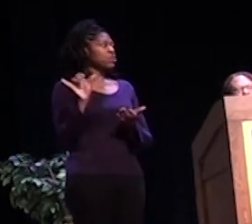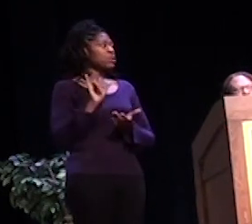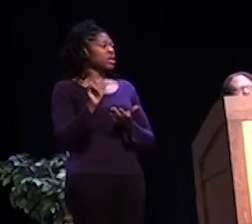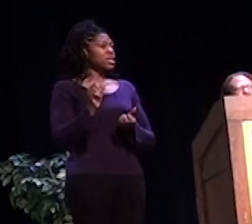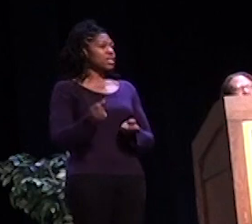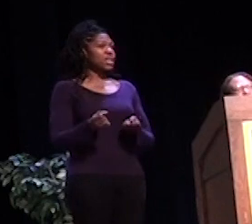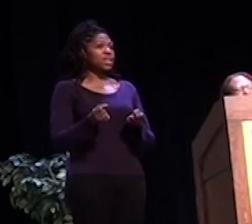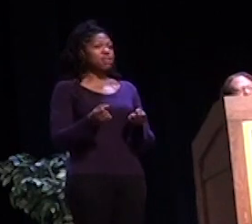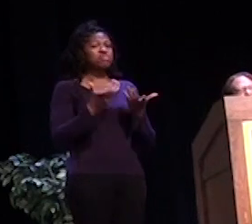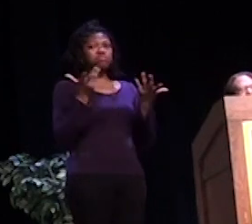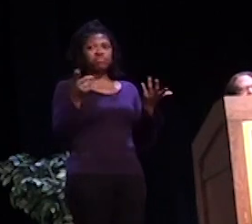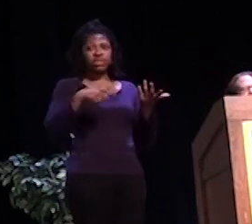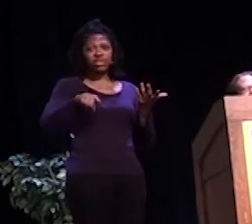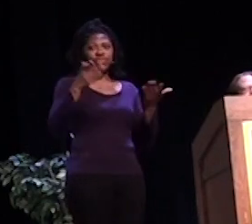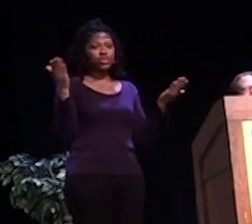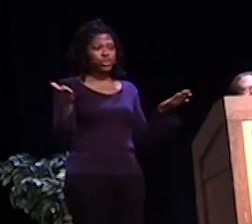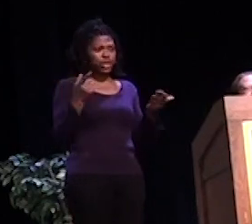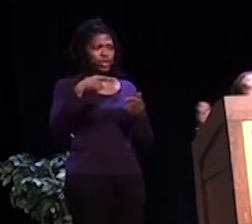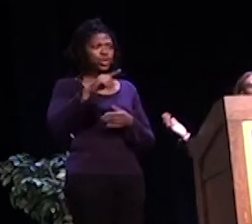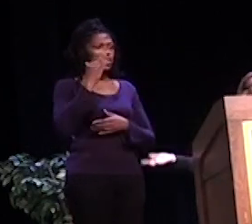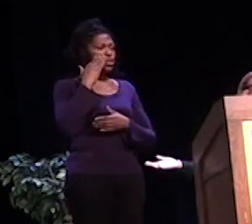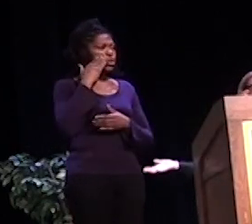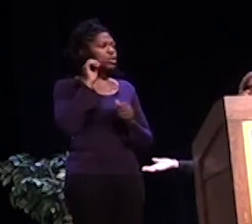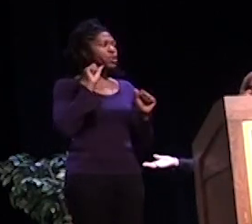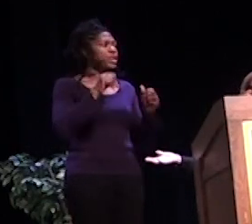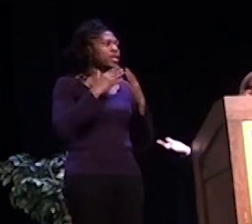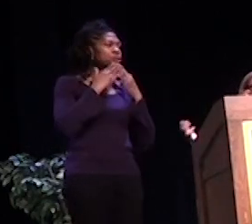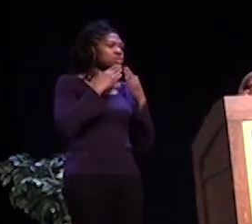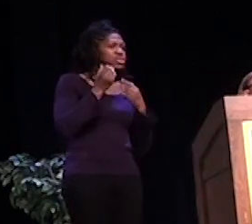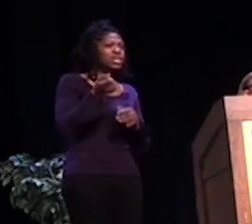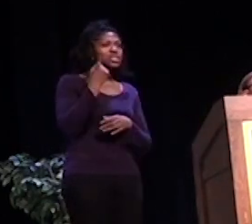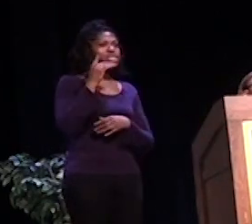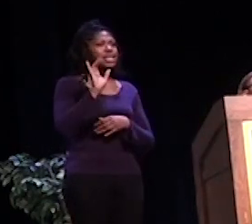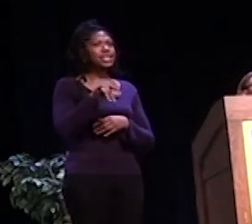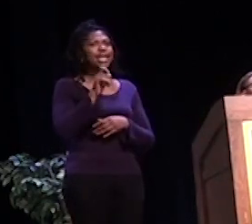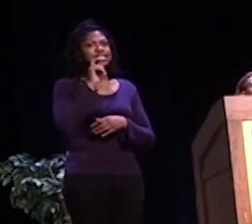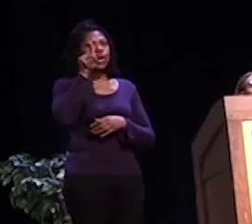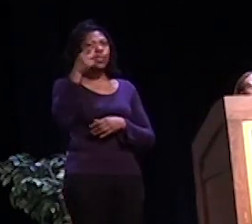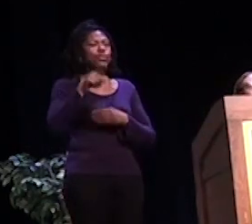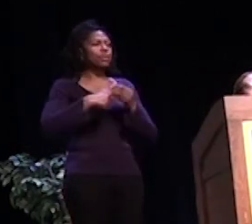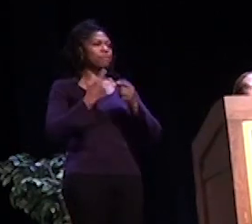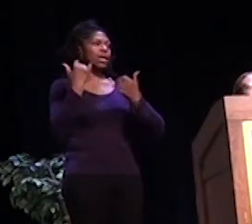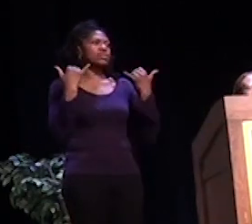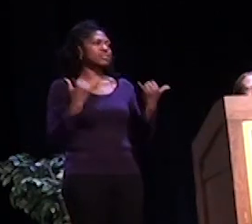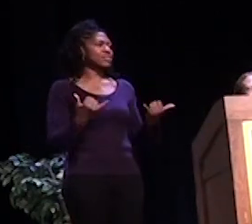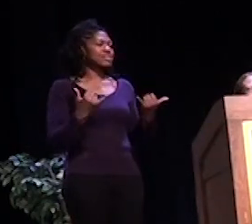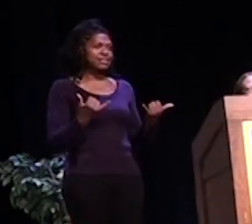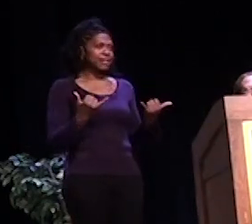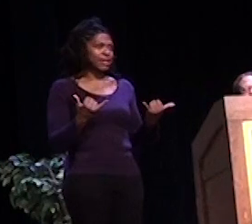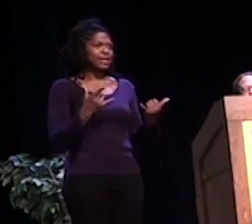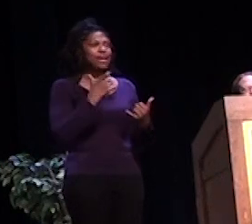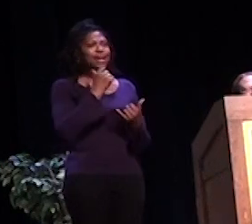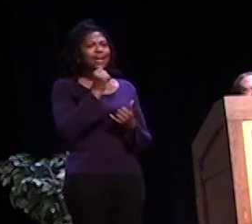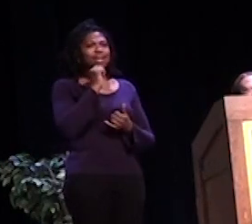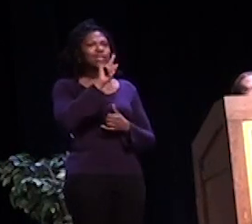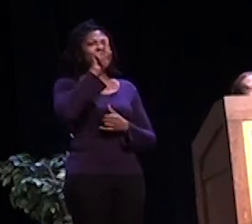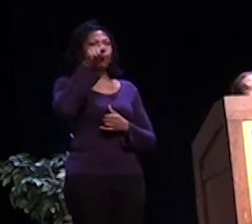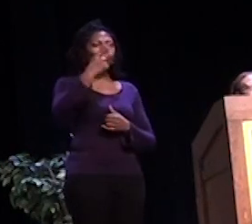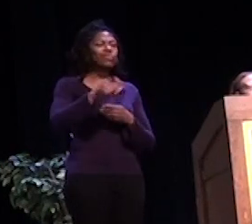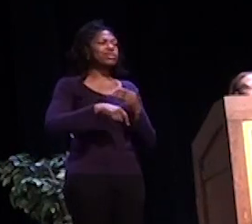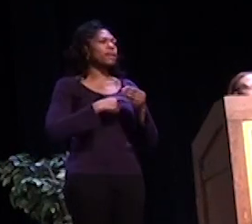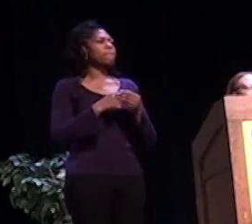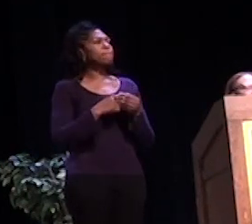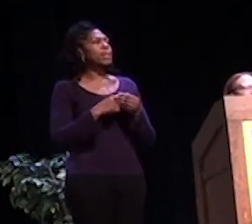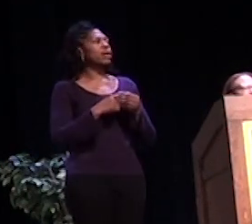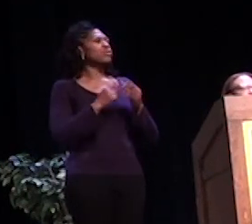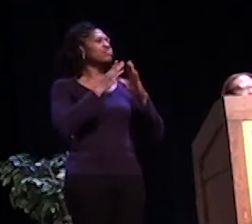I think we appreciate that it's not just the data, it's not just about the housing structures, it's not